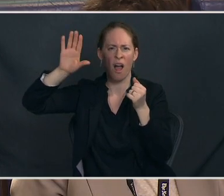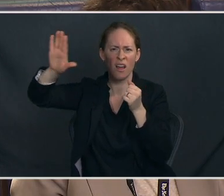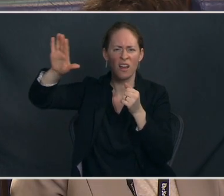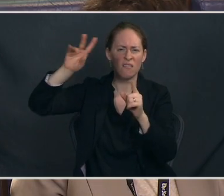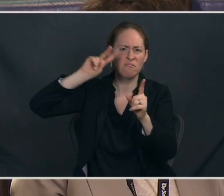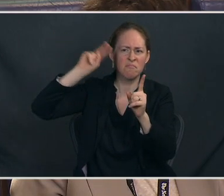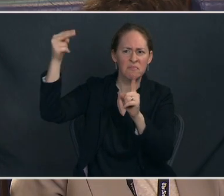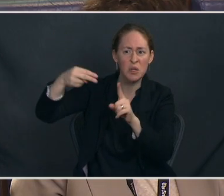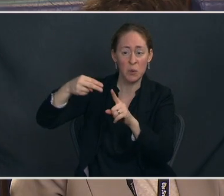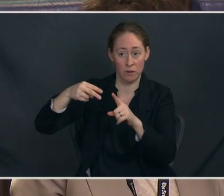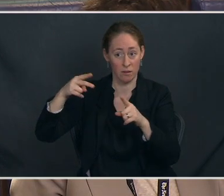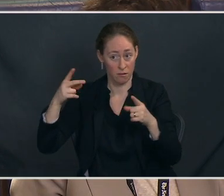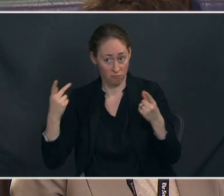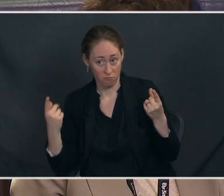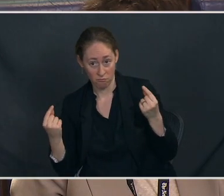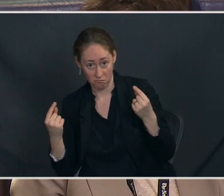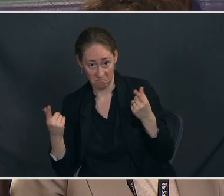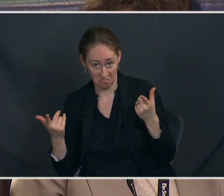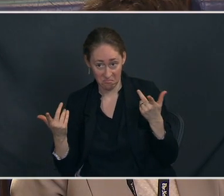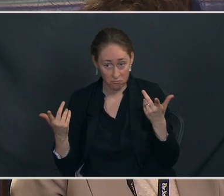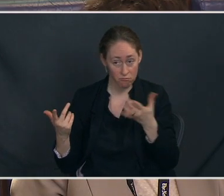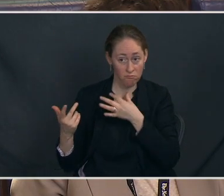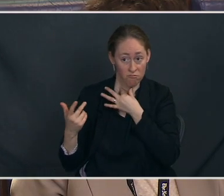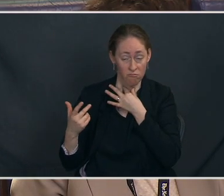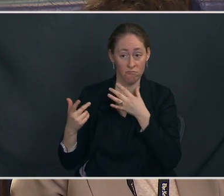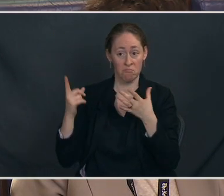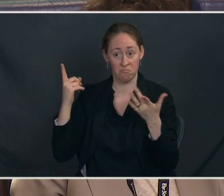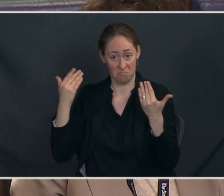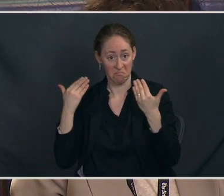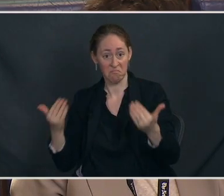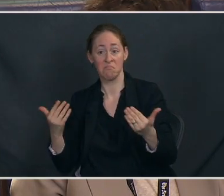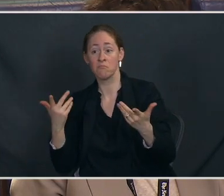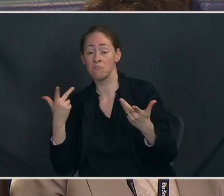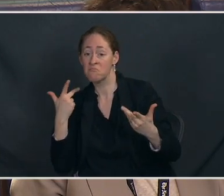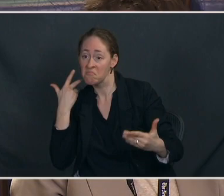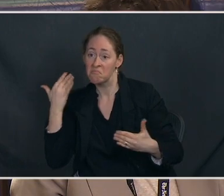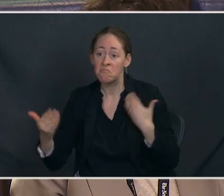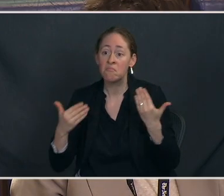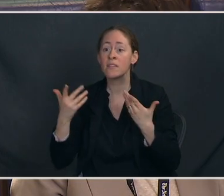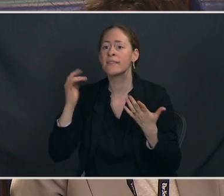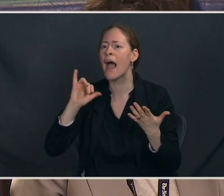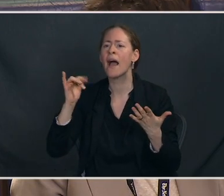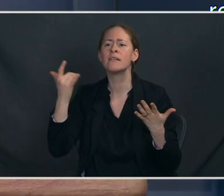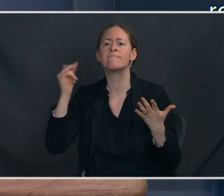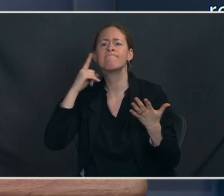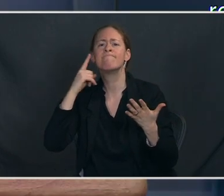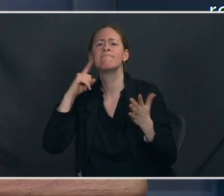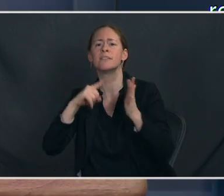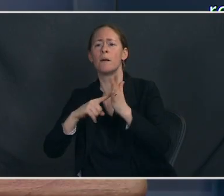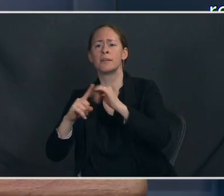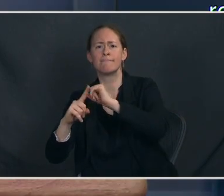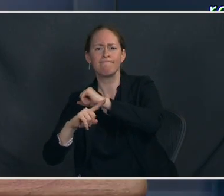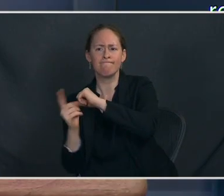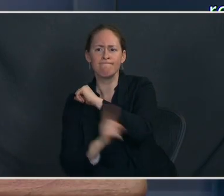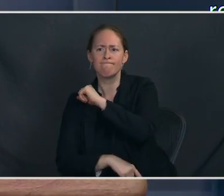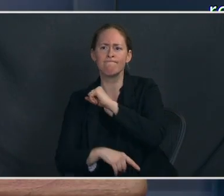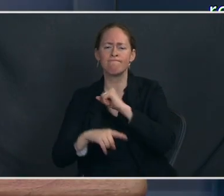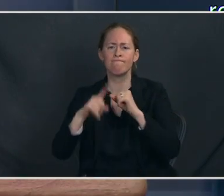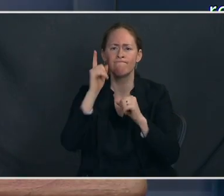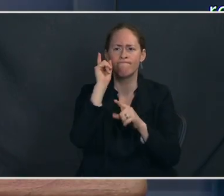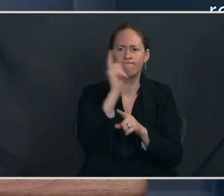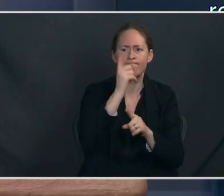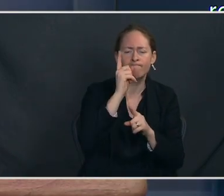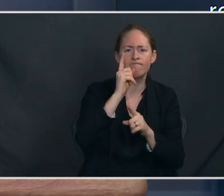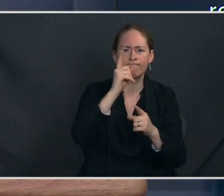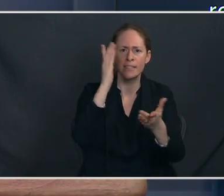he determined to use all the tools he has, like sanctions, to stop the project? Well, I don't have